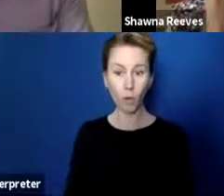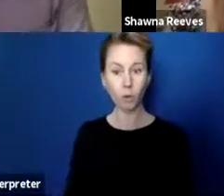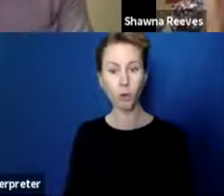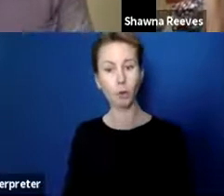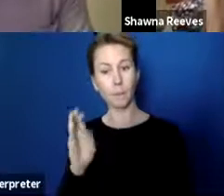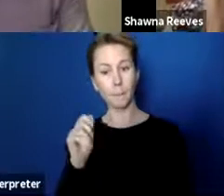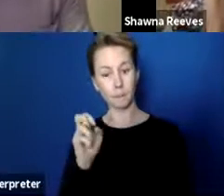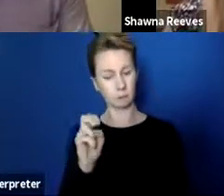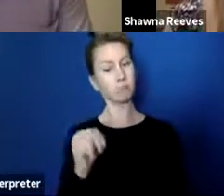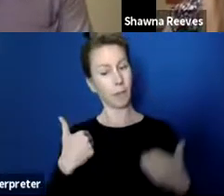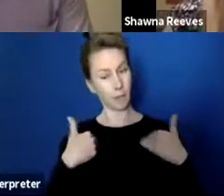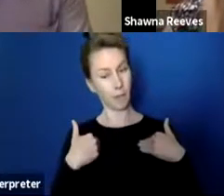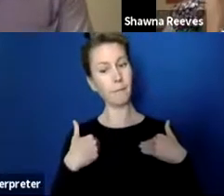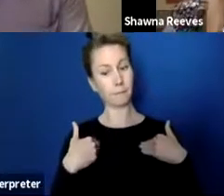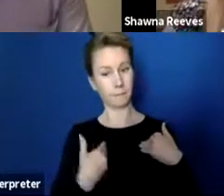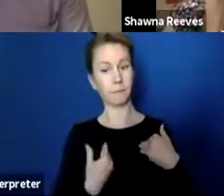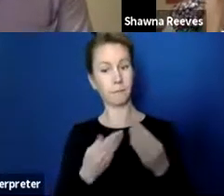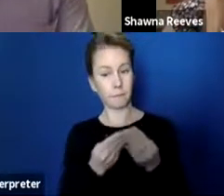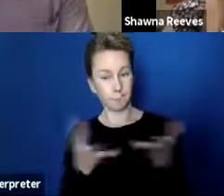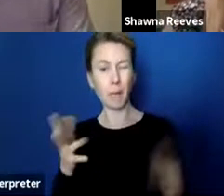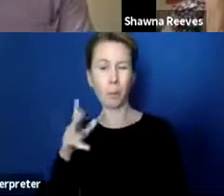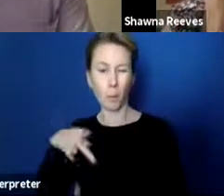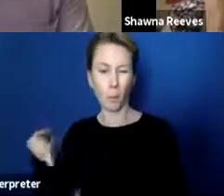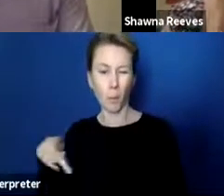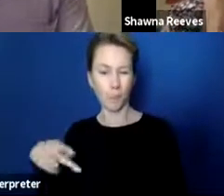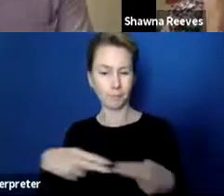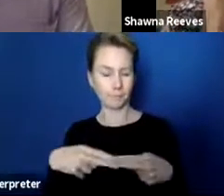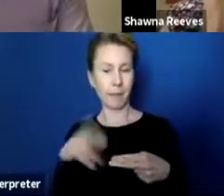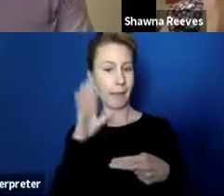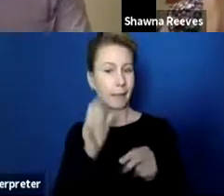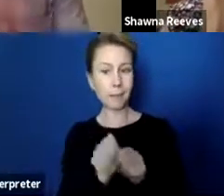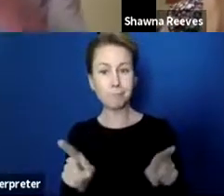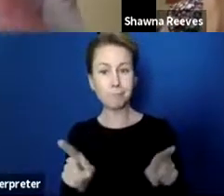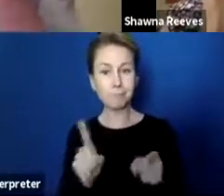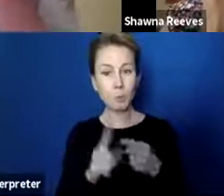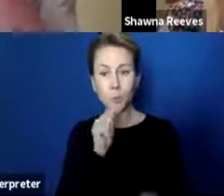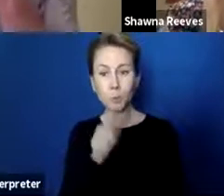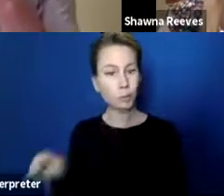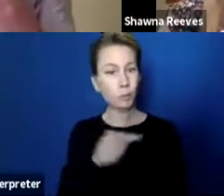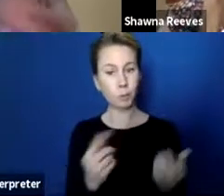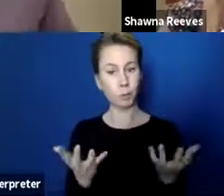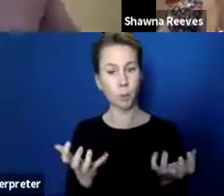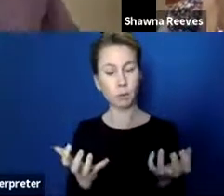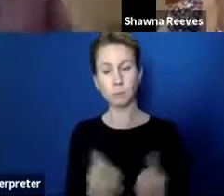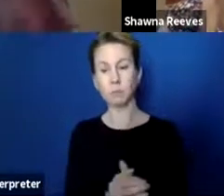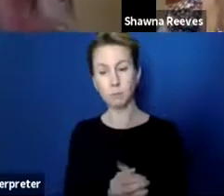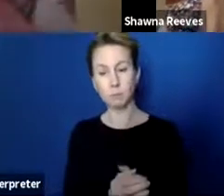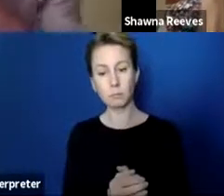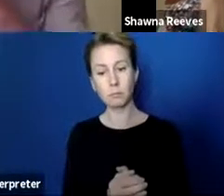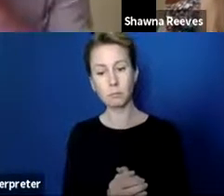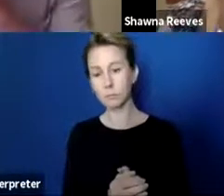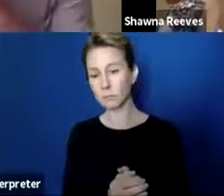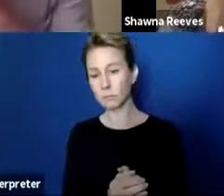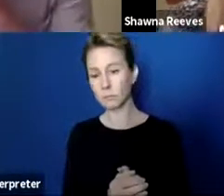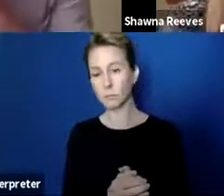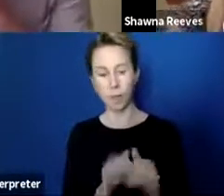that great crib sheet, as you call it, that you put together, could be something that we could give to participants after this